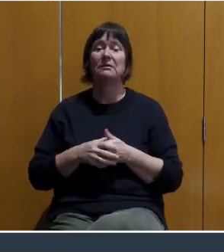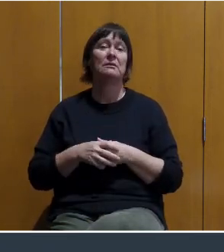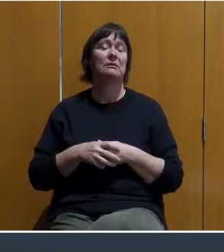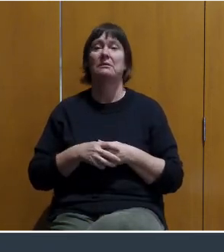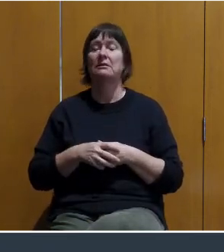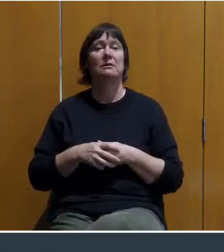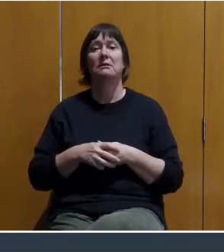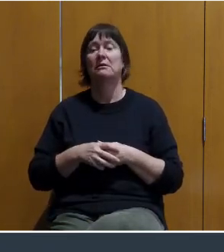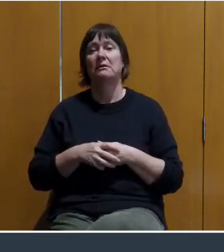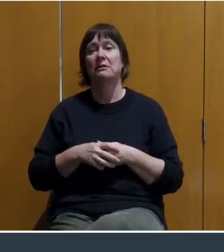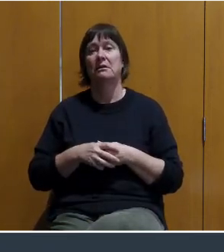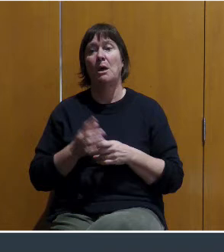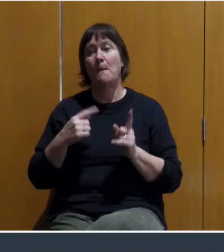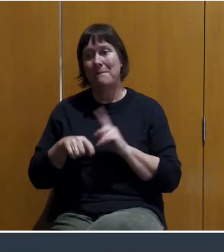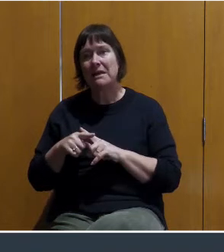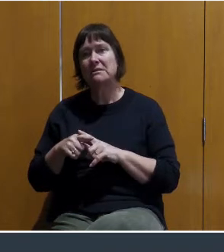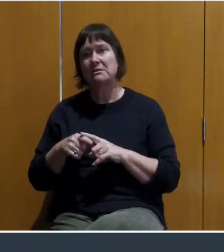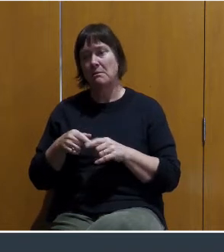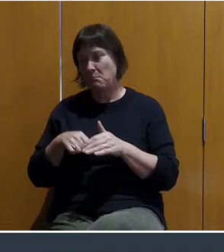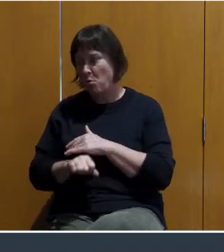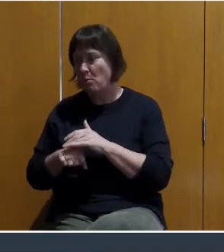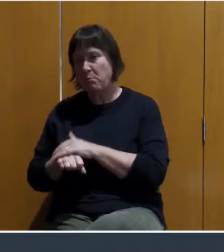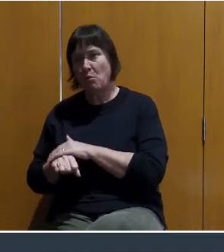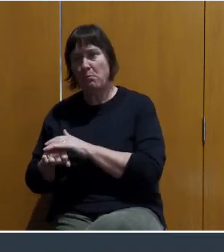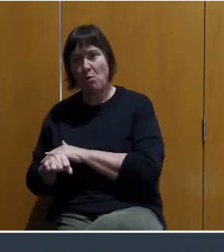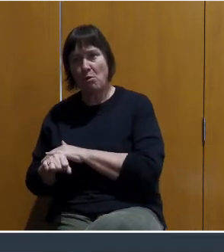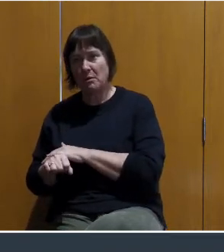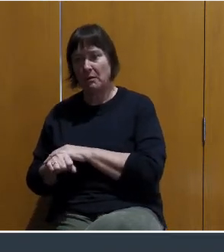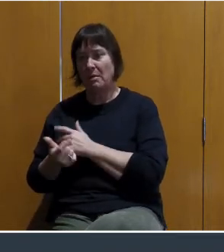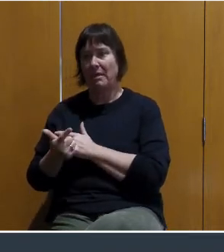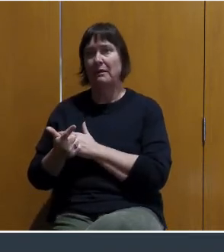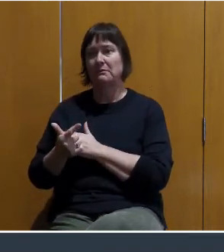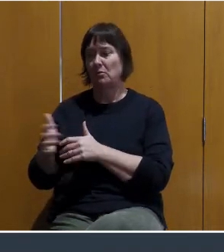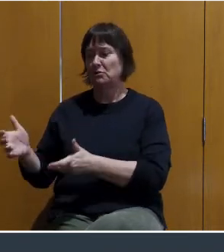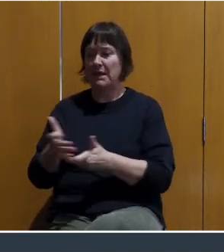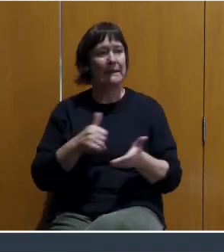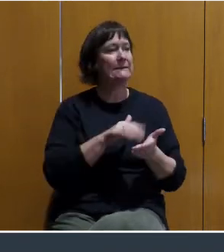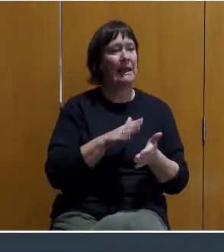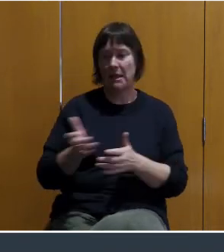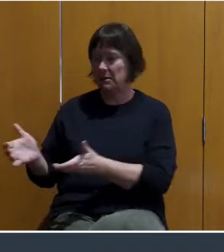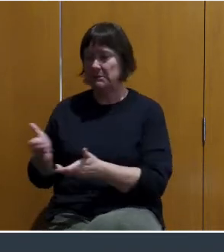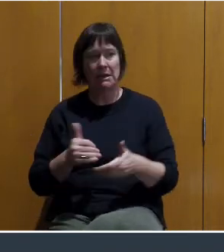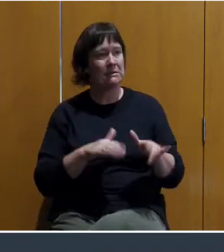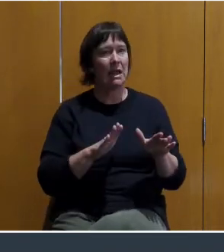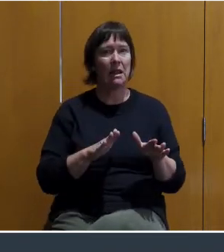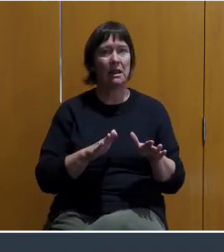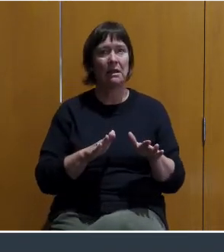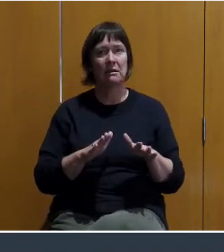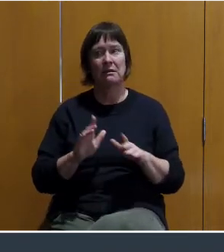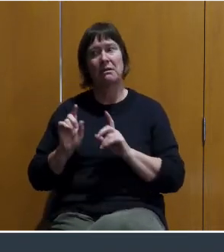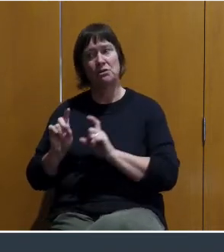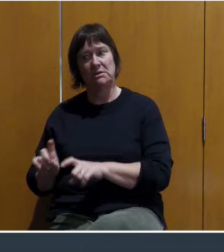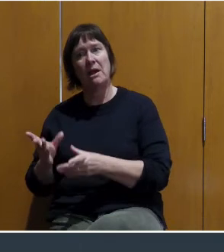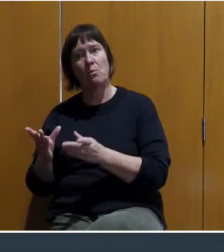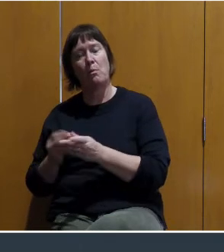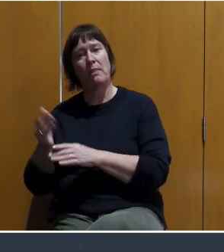they shouldn't be leaving their mother before 8 weeks, even 10 weeks. I mean, I've had people